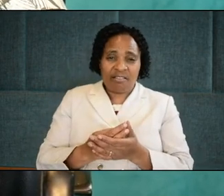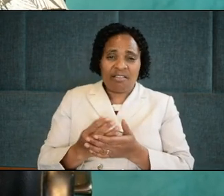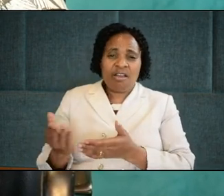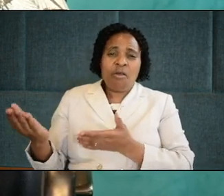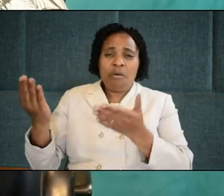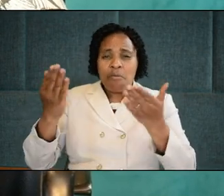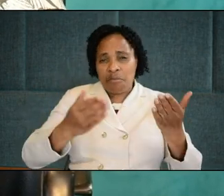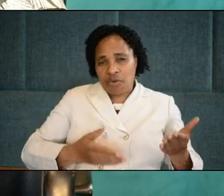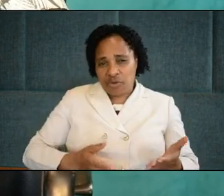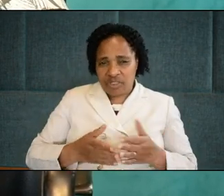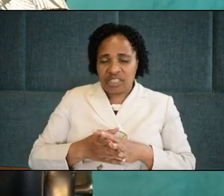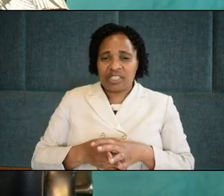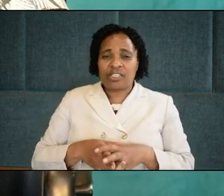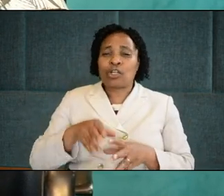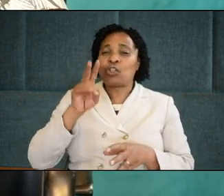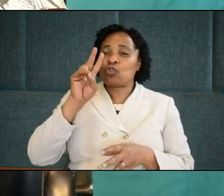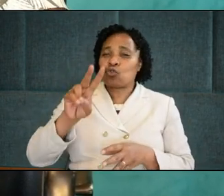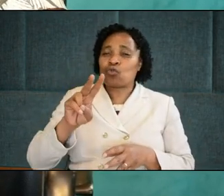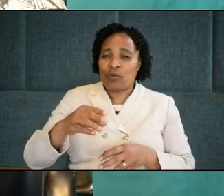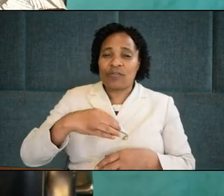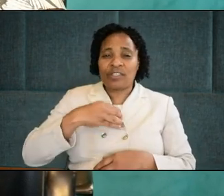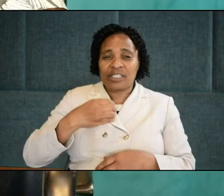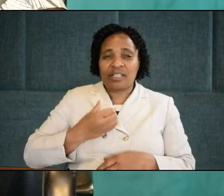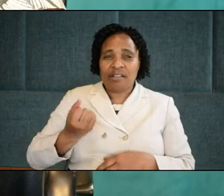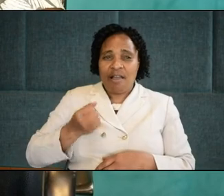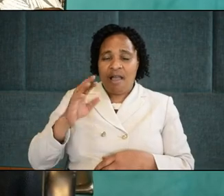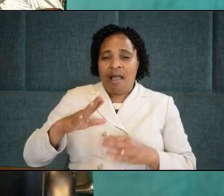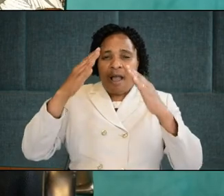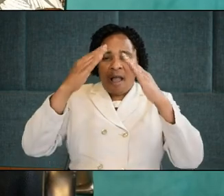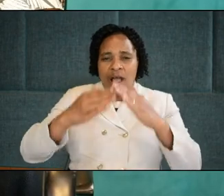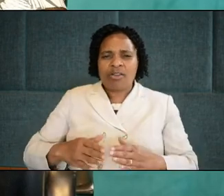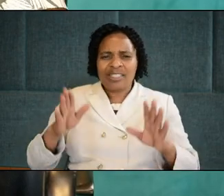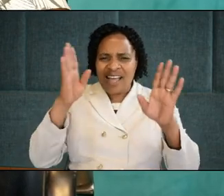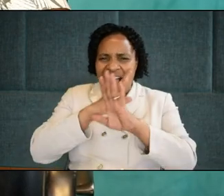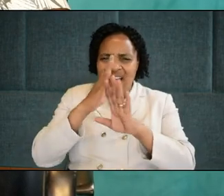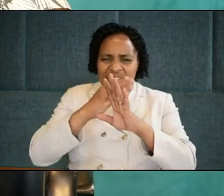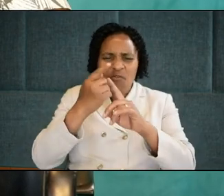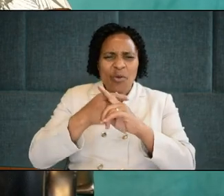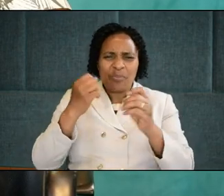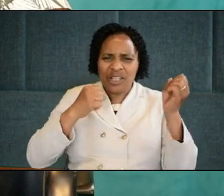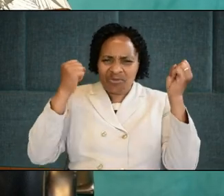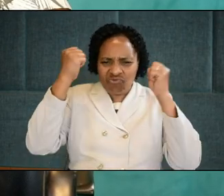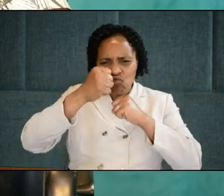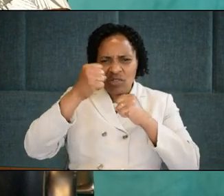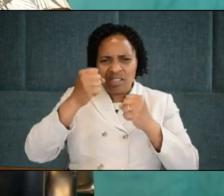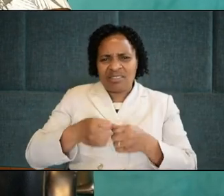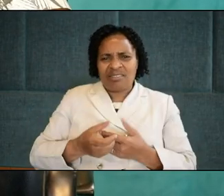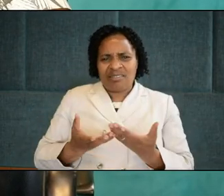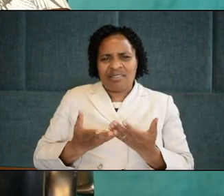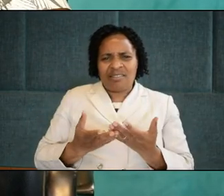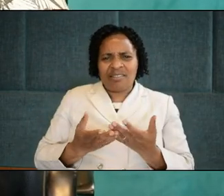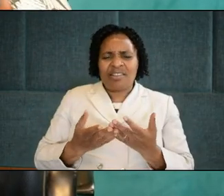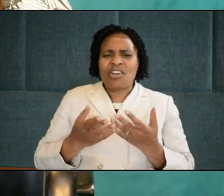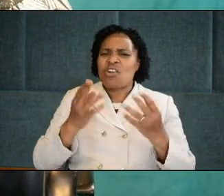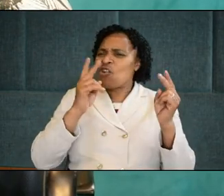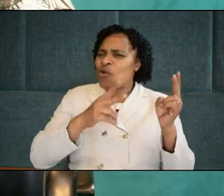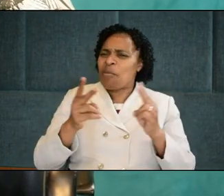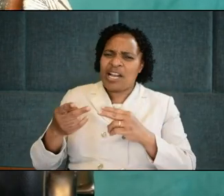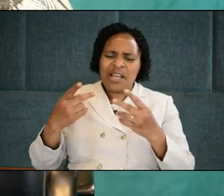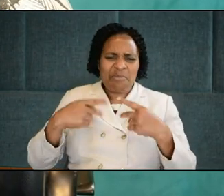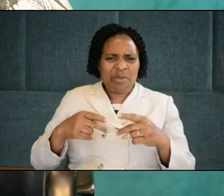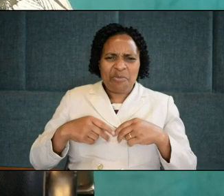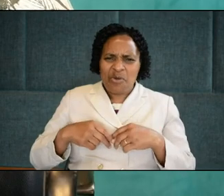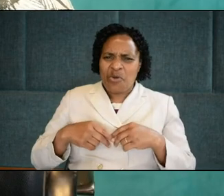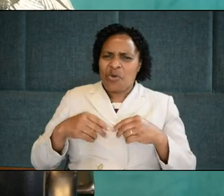she brought in two strangers into her house and hid them from the soldiers. Like normally people wouldn't really do that.